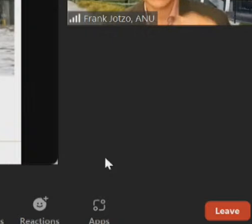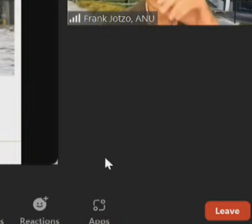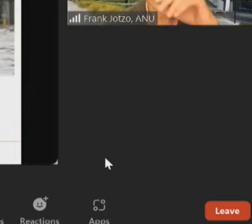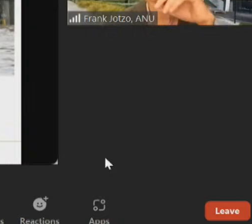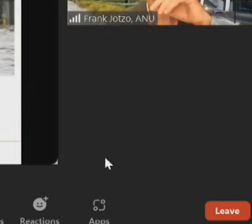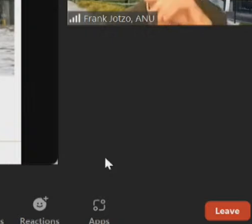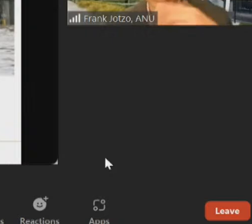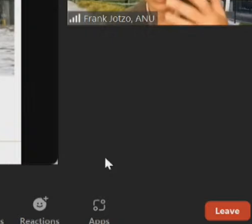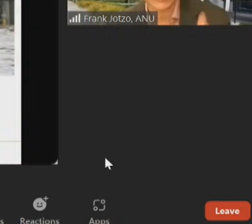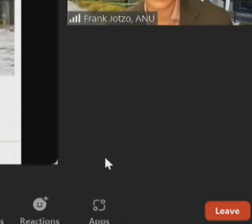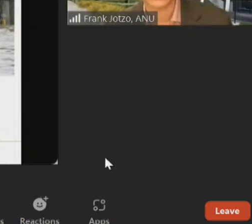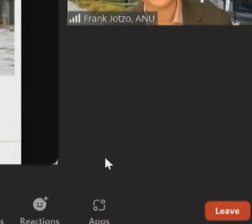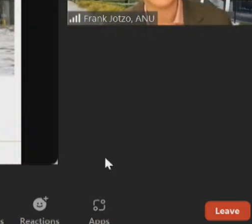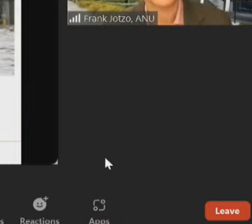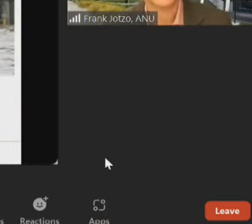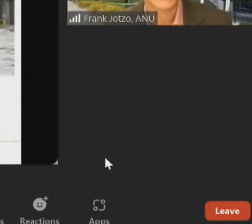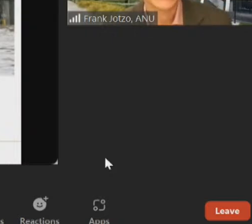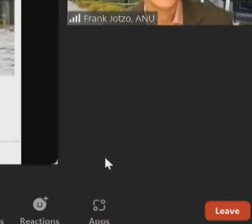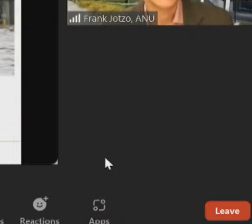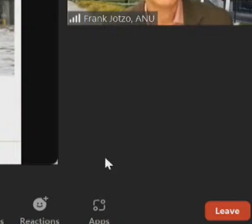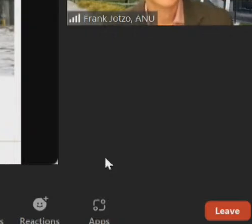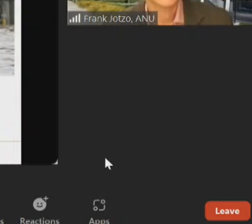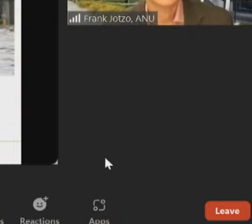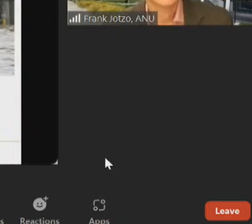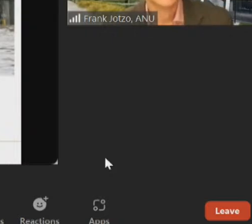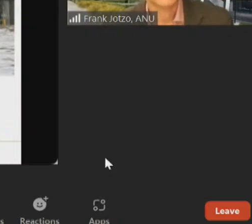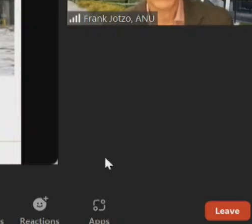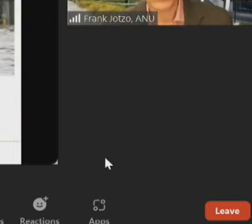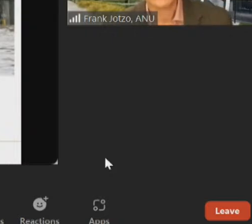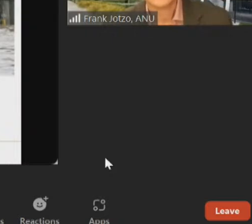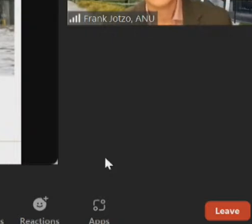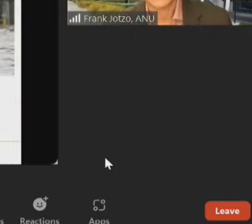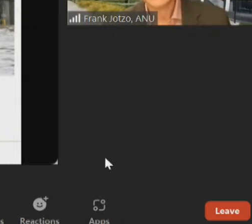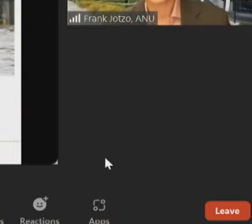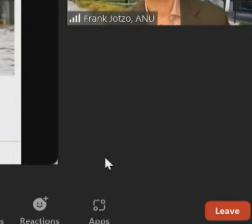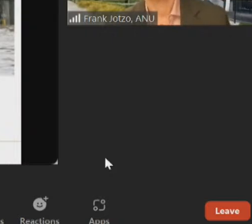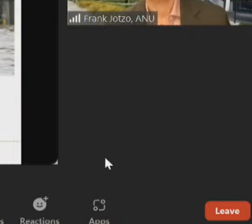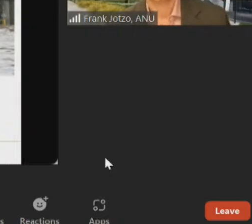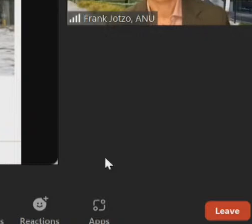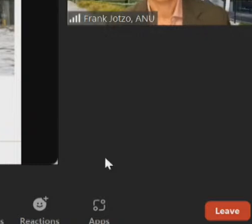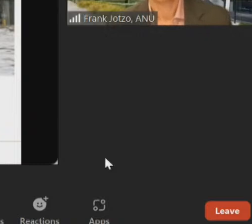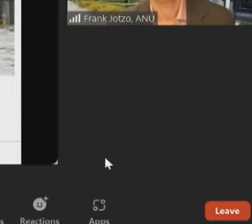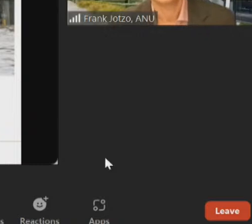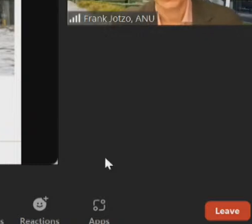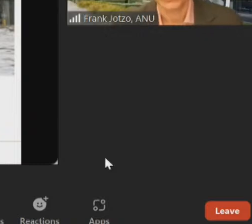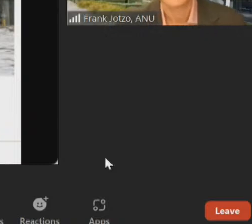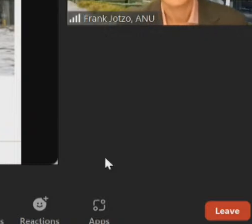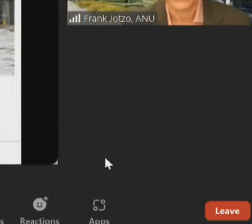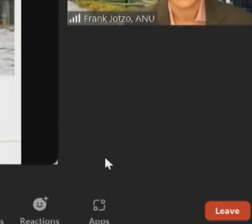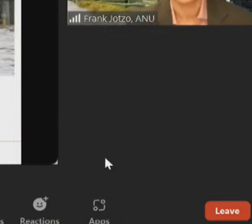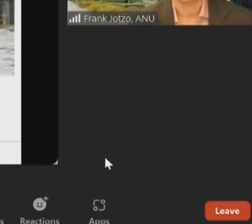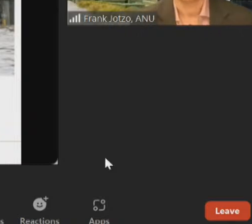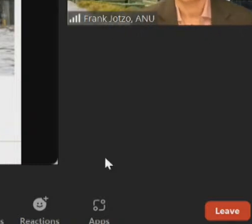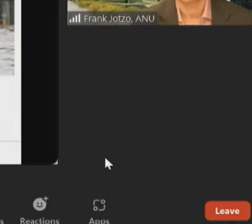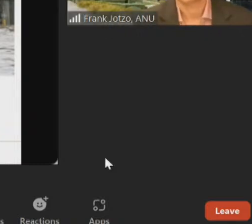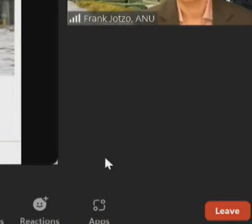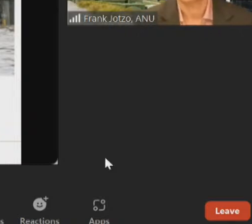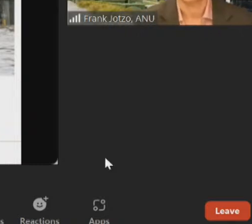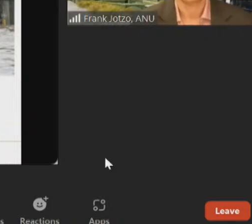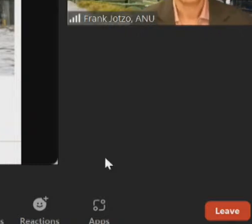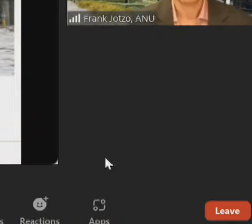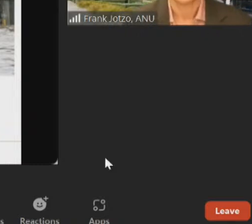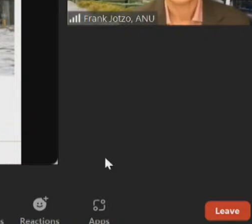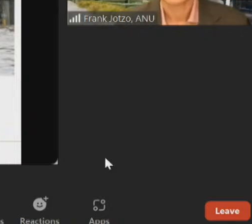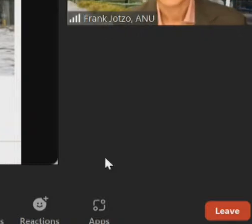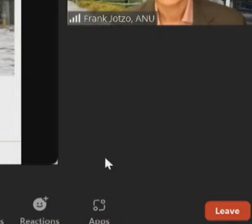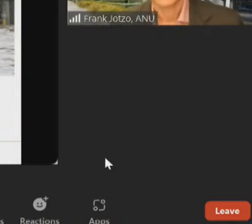health, etc., etc. The list goes on. Now, the poor in any society tend to be most affected by climate